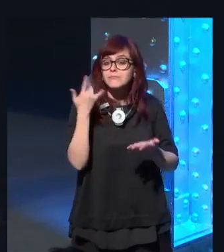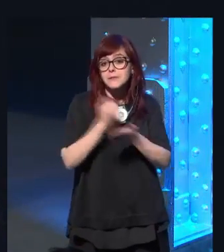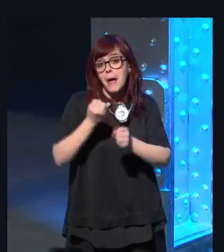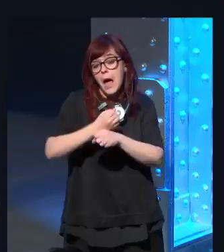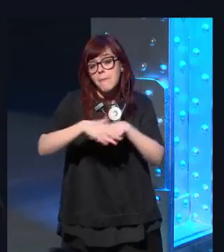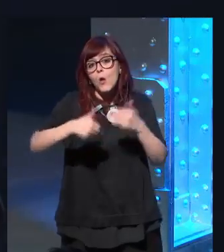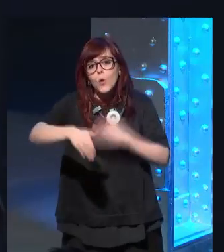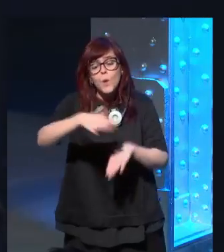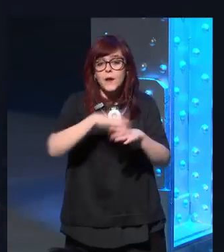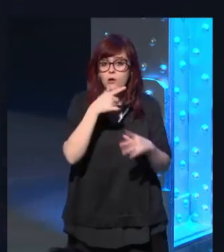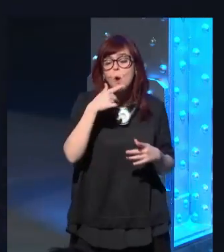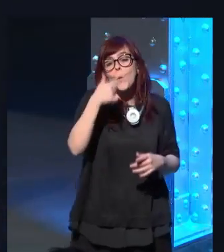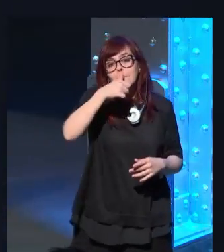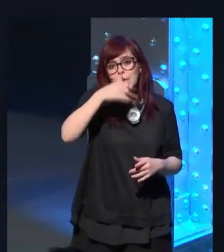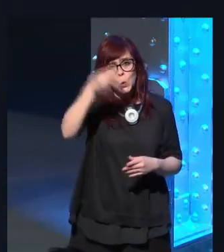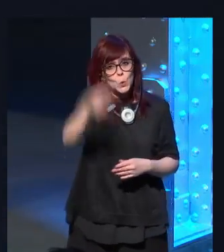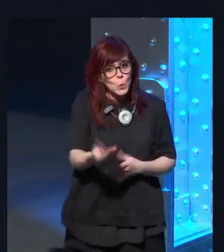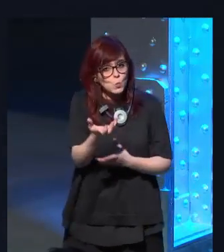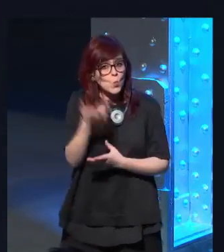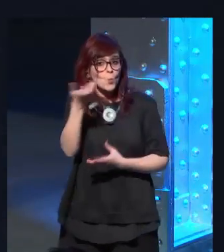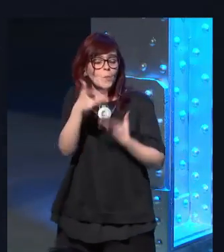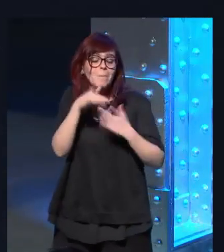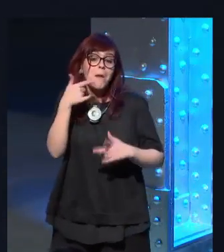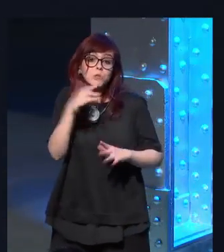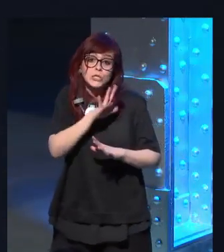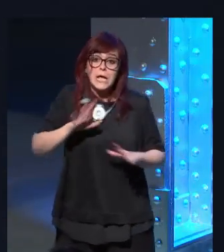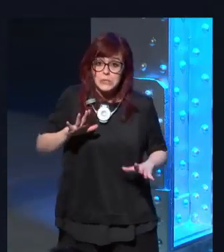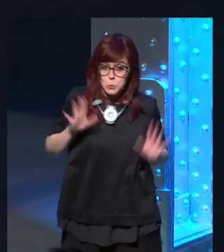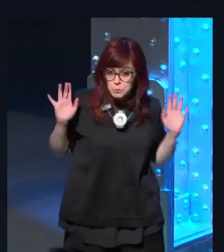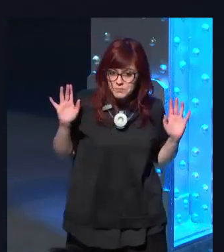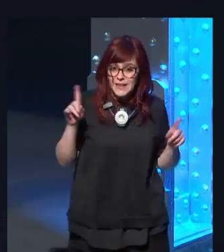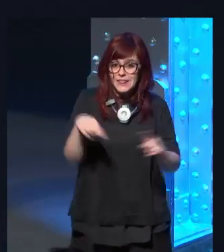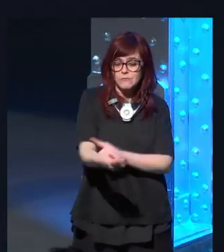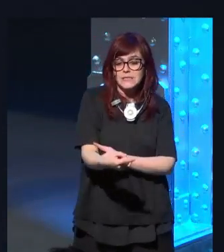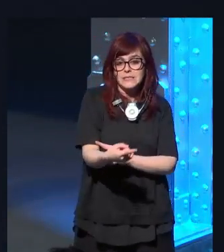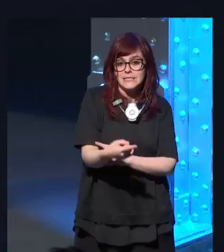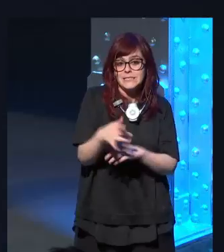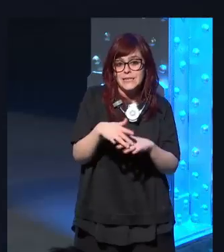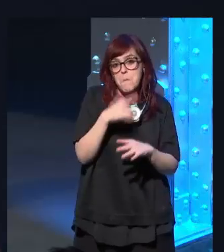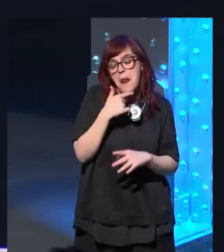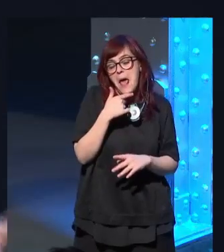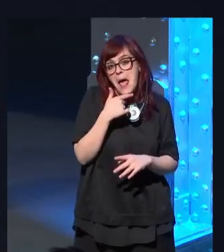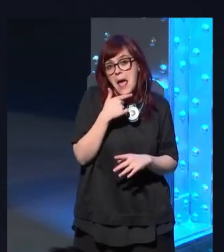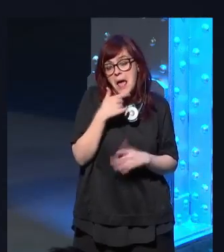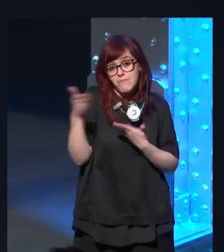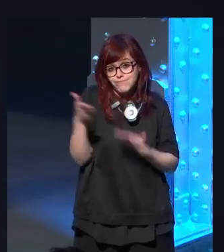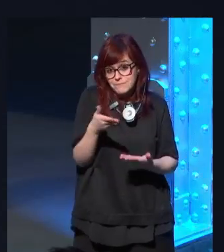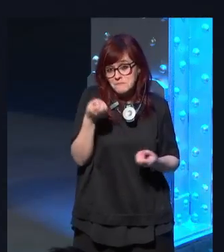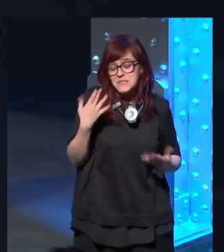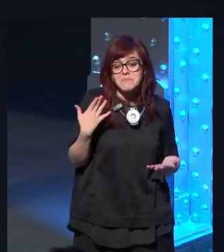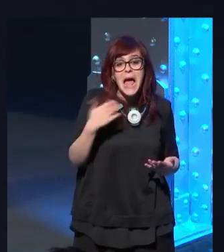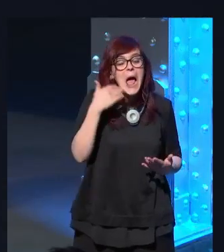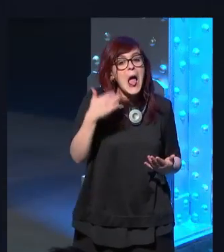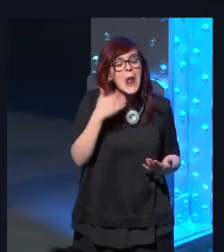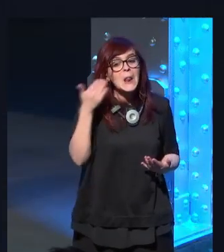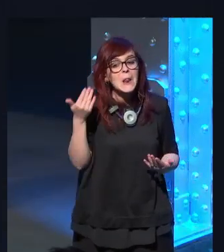Meik has said that they're very difficult. Have a good wine if things don't work, and